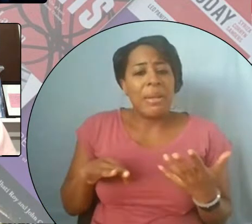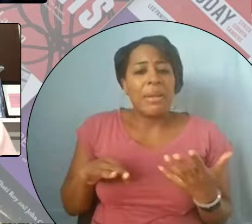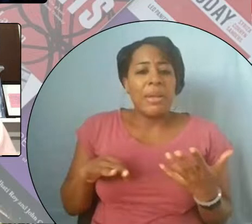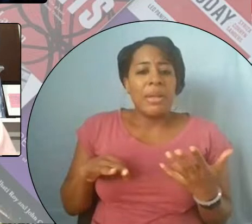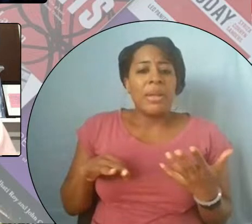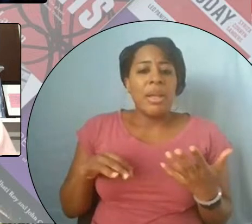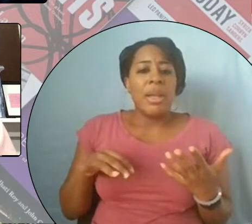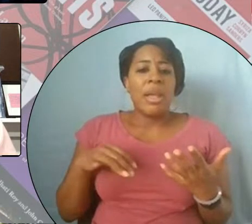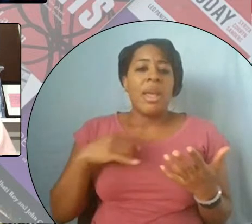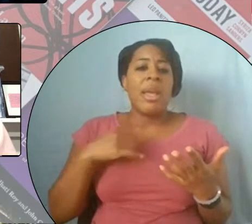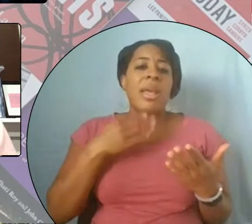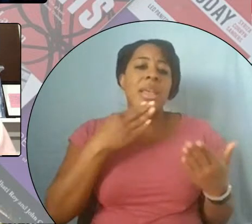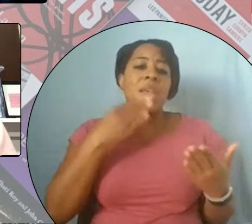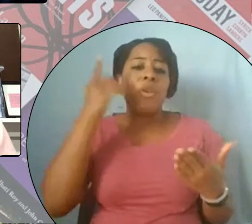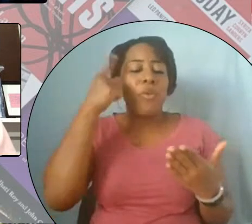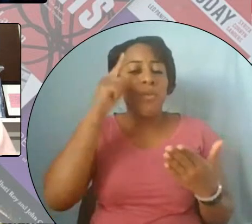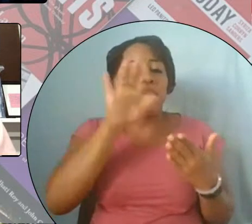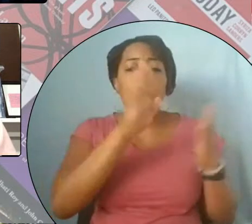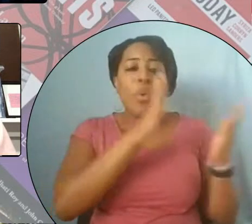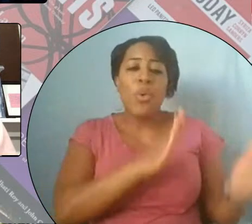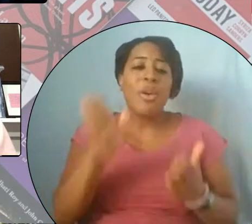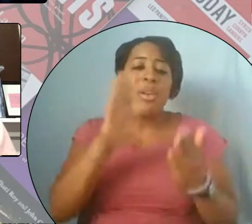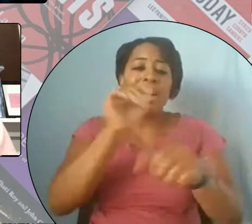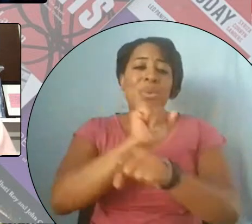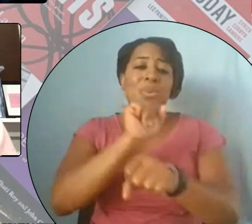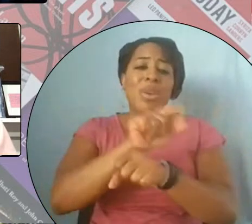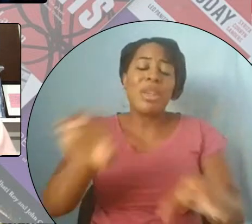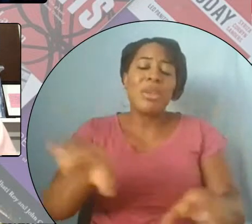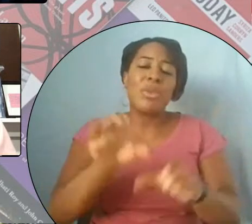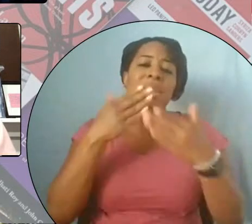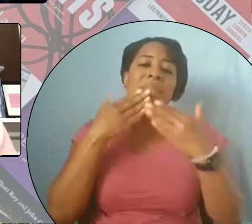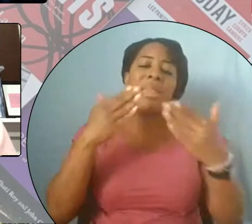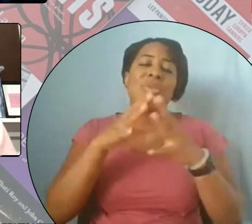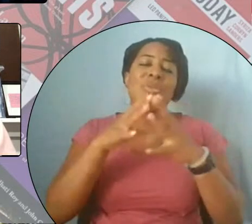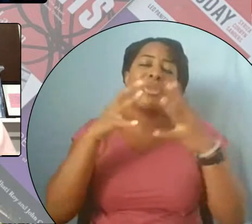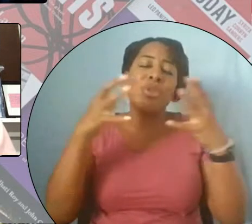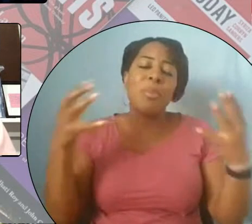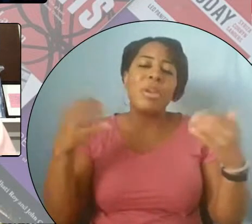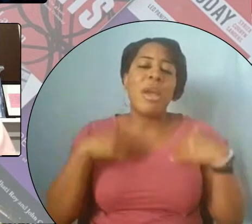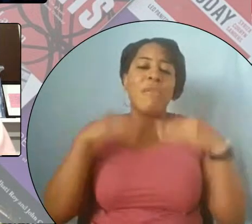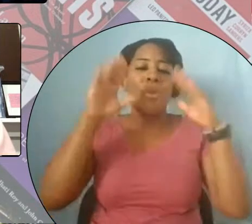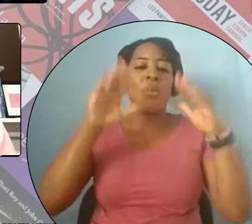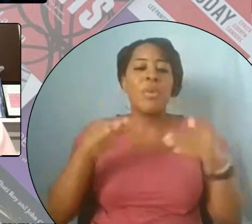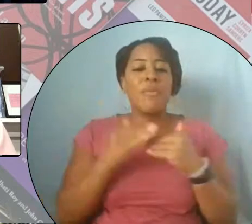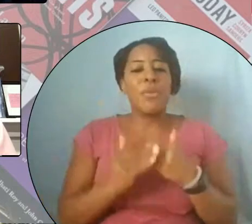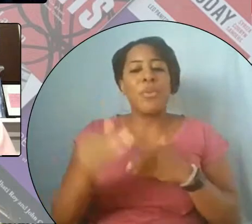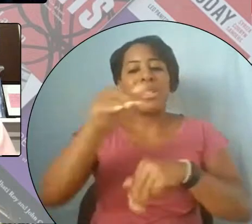that you're doing out on the ground. Thank you so much and have a wonderful rest of the evening.